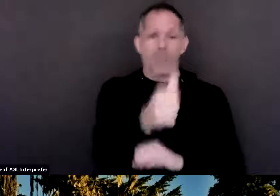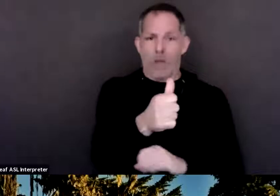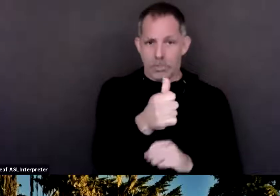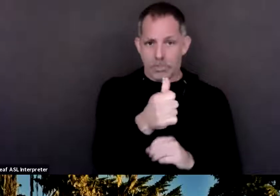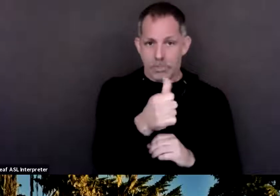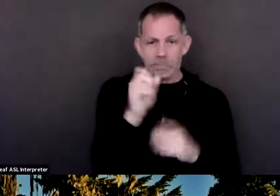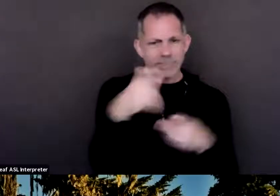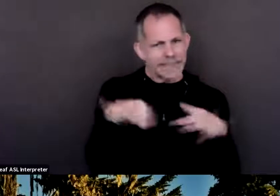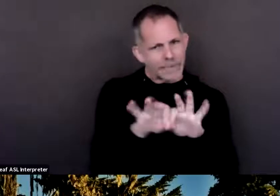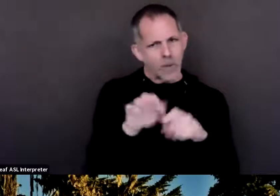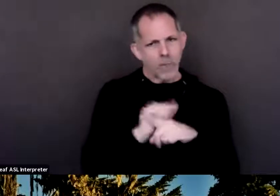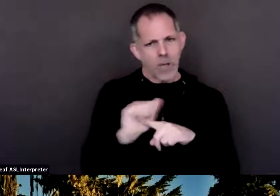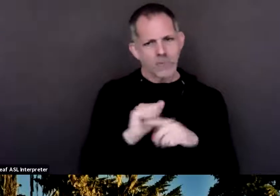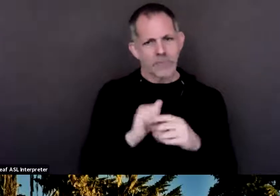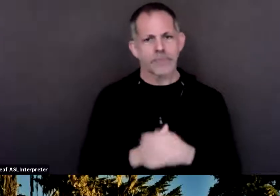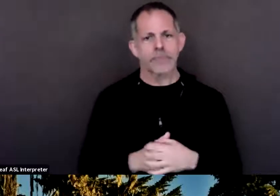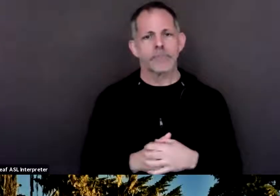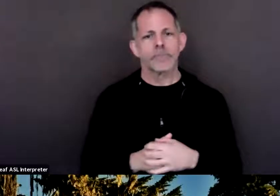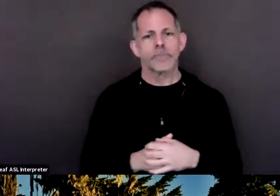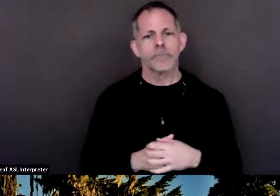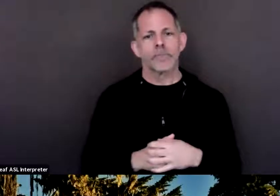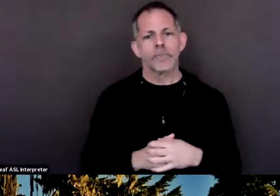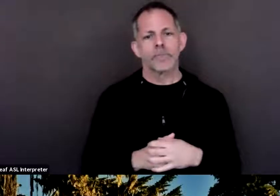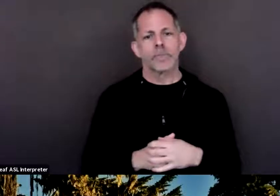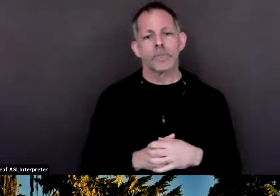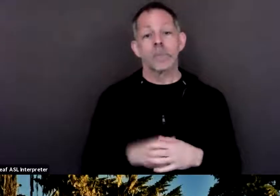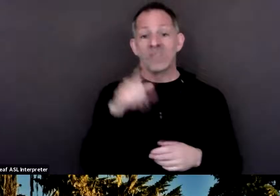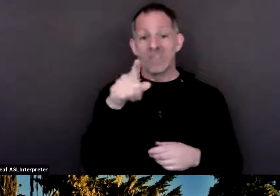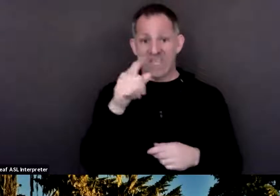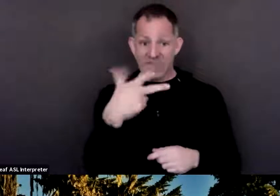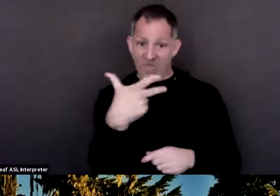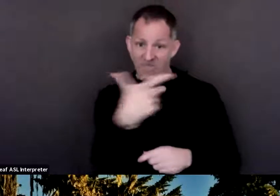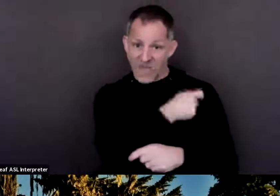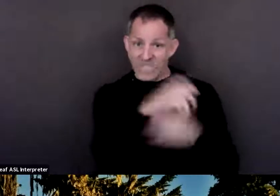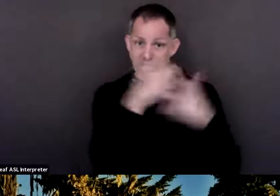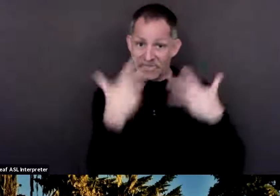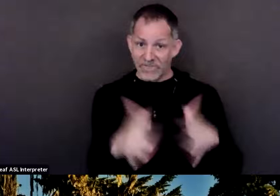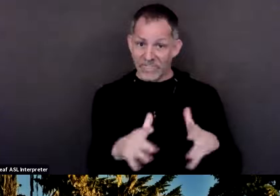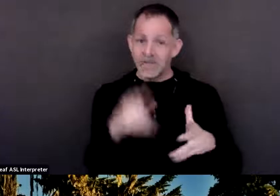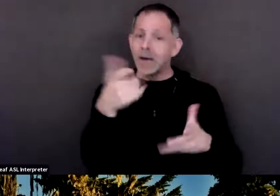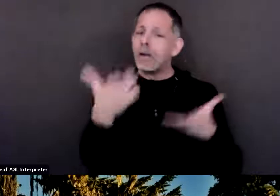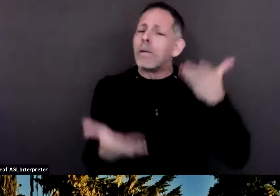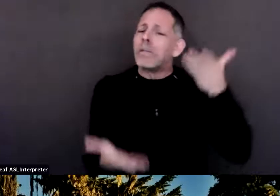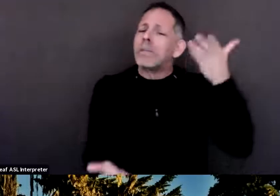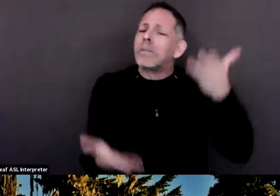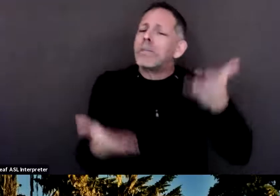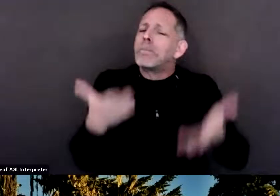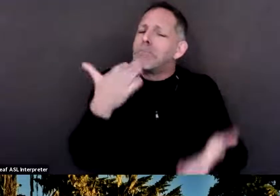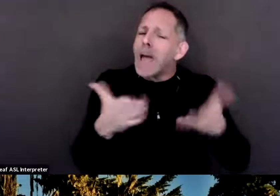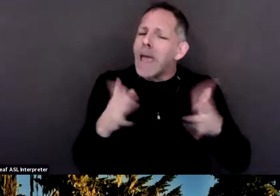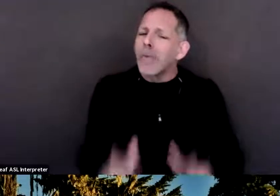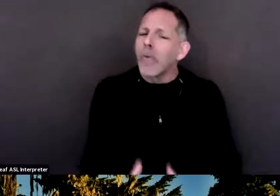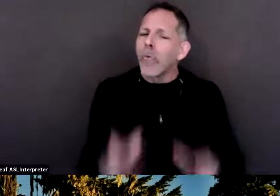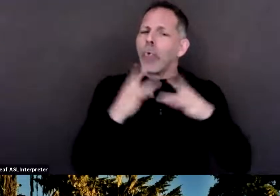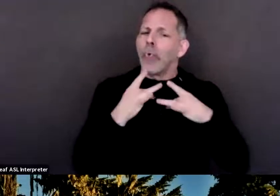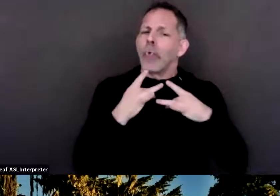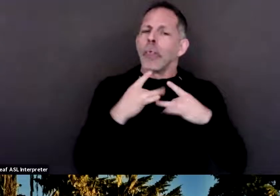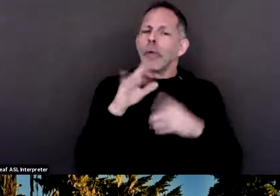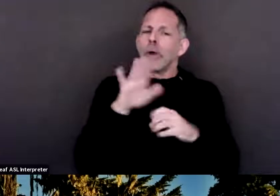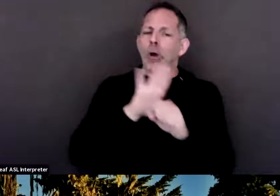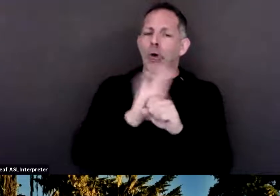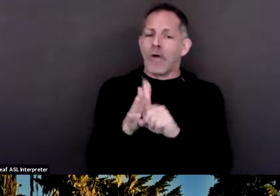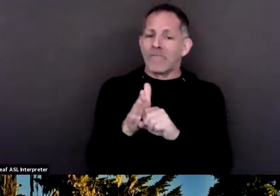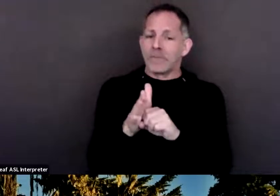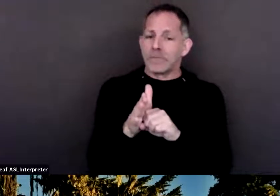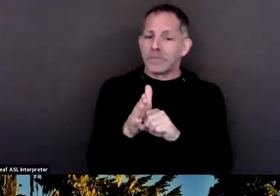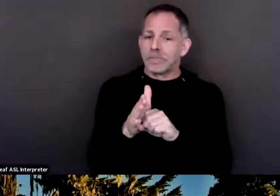a chance, even a probability, although lower, that you can get the virus,